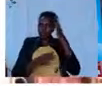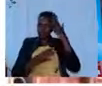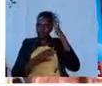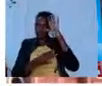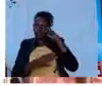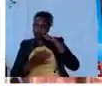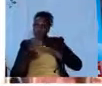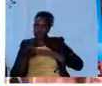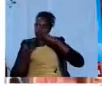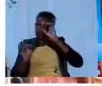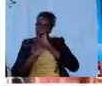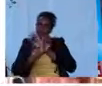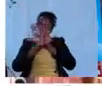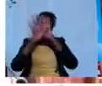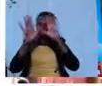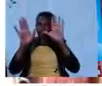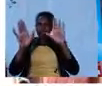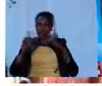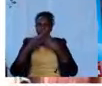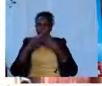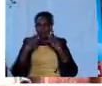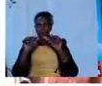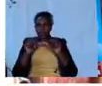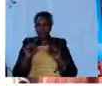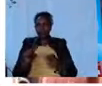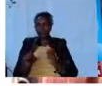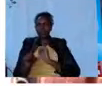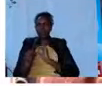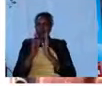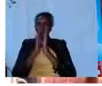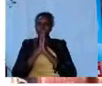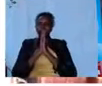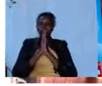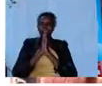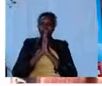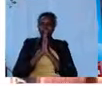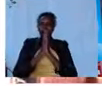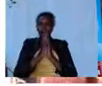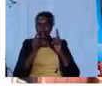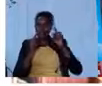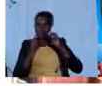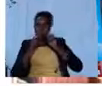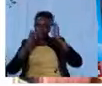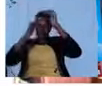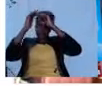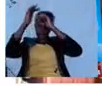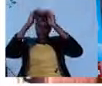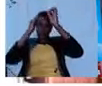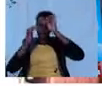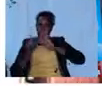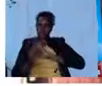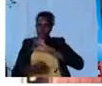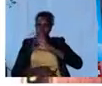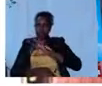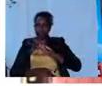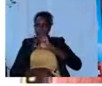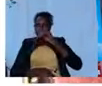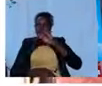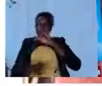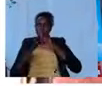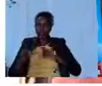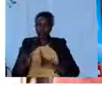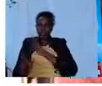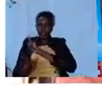glimpse of glory bright. But still I pray till heaven